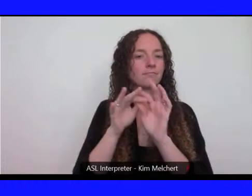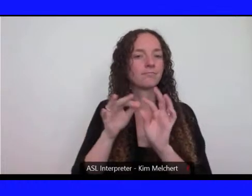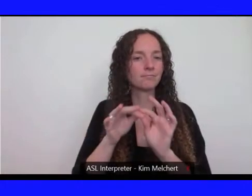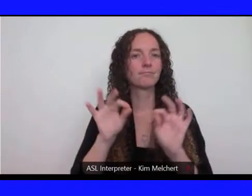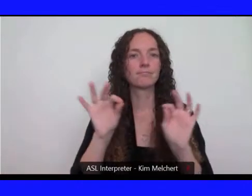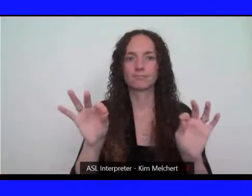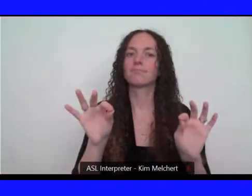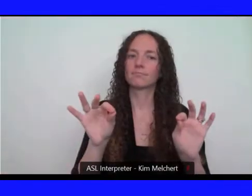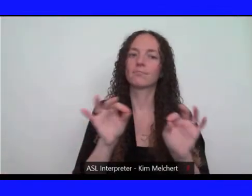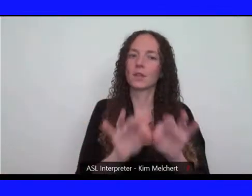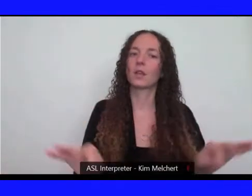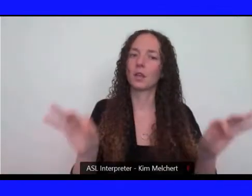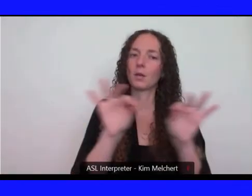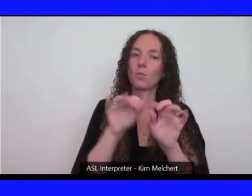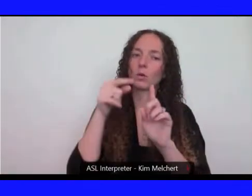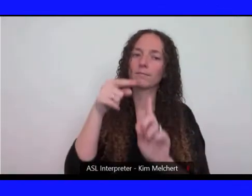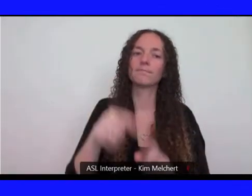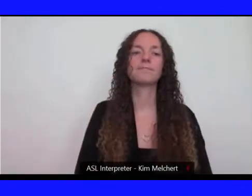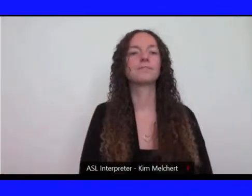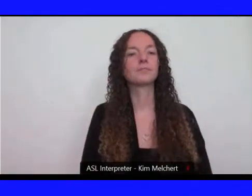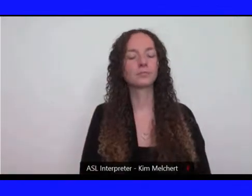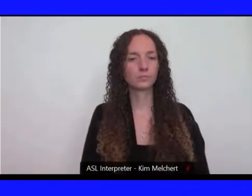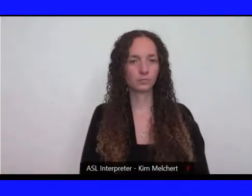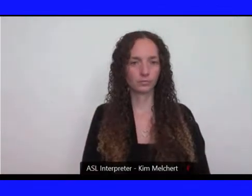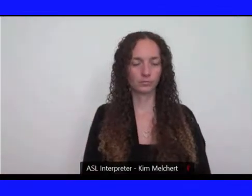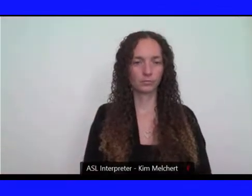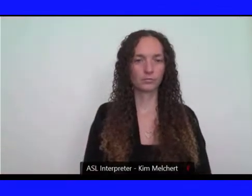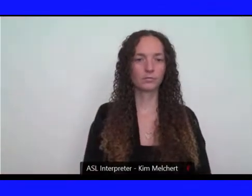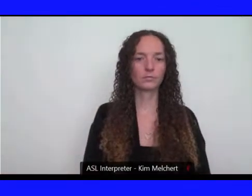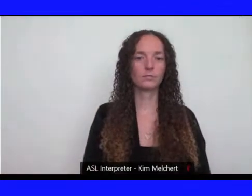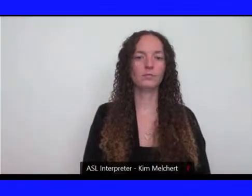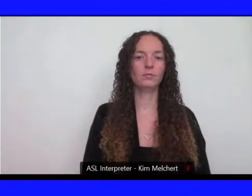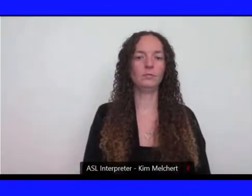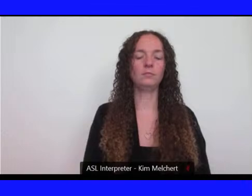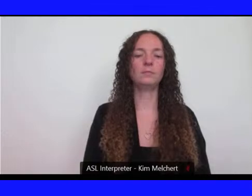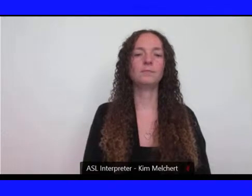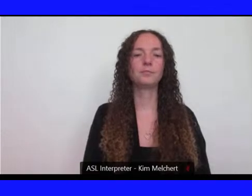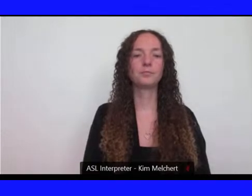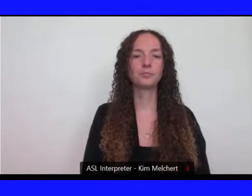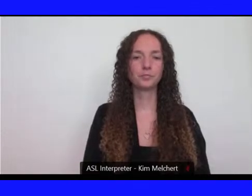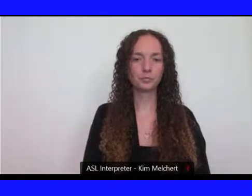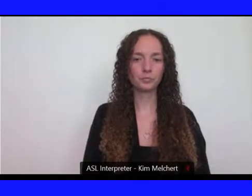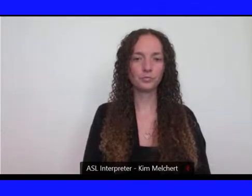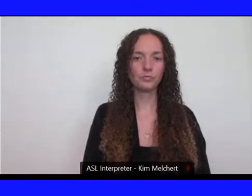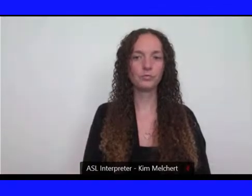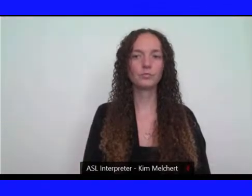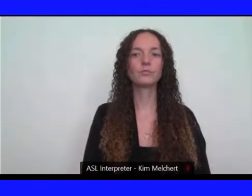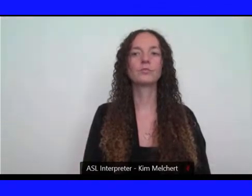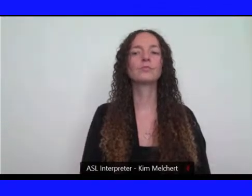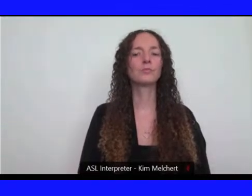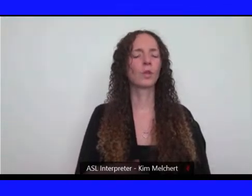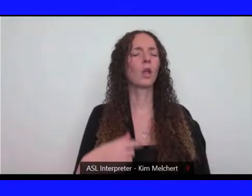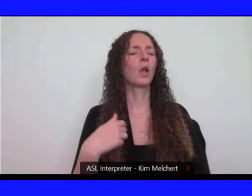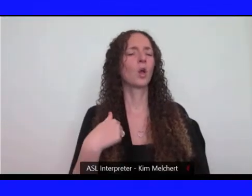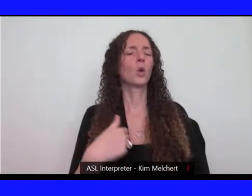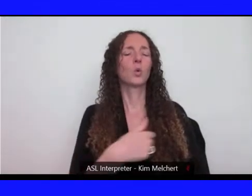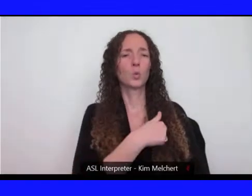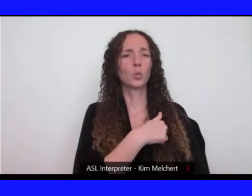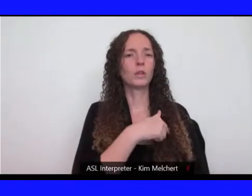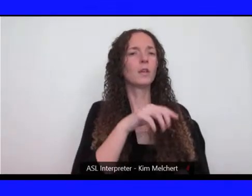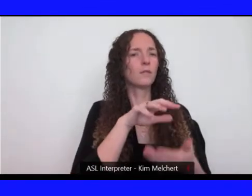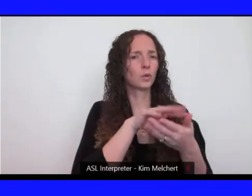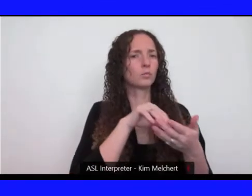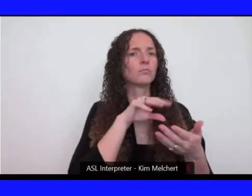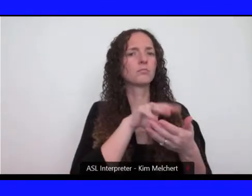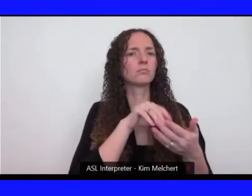expanded it. I forgot how many, I think 30 different options or more. So there are certain lessons learned from trying to get the